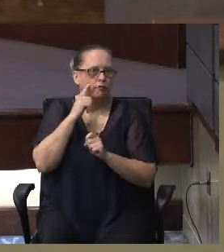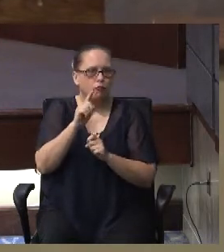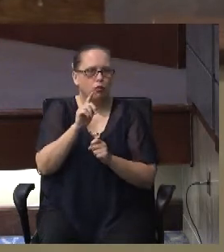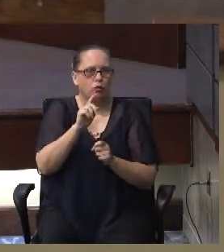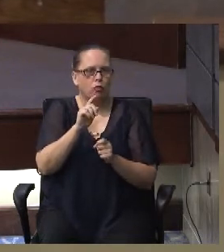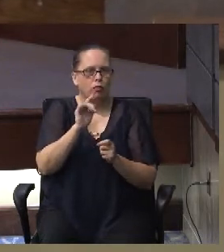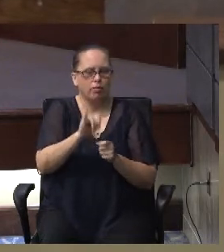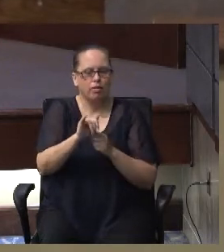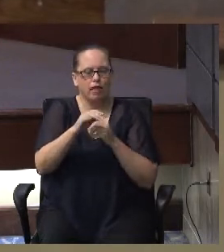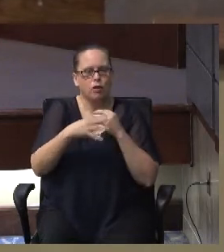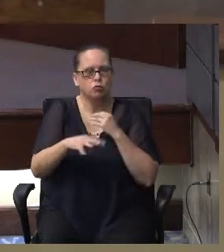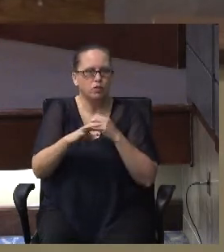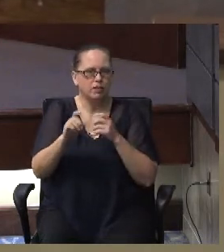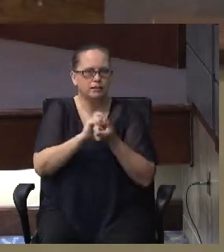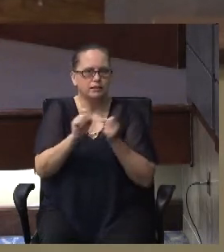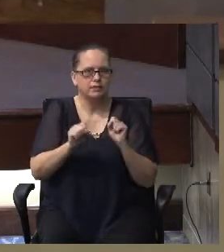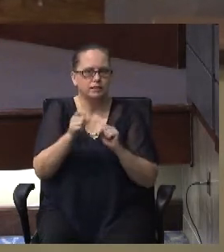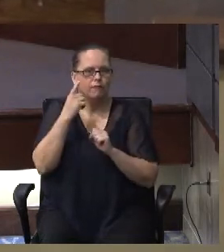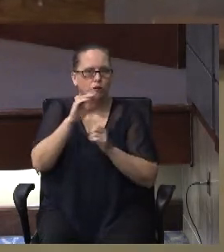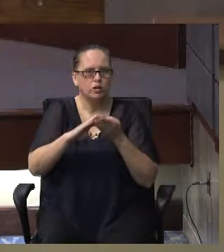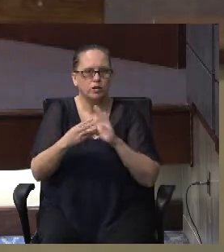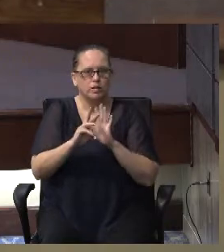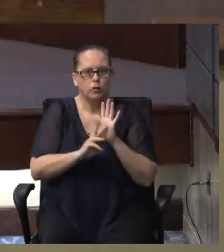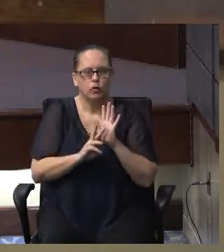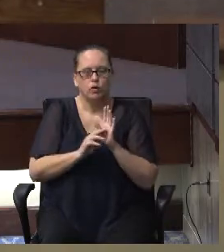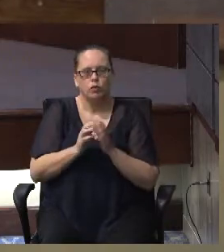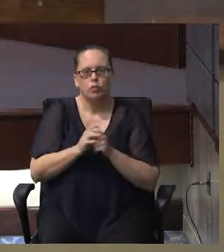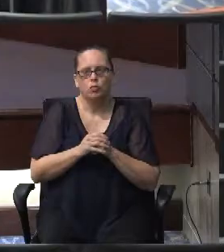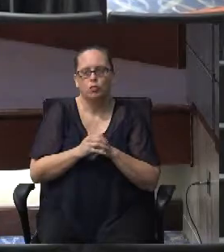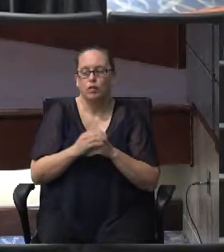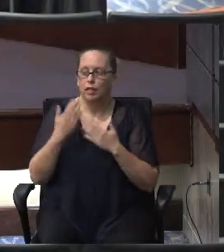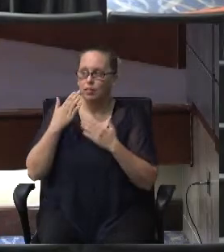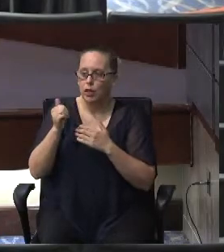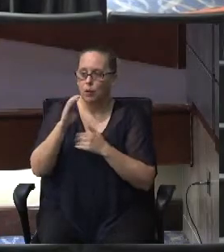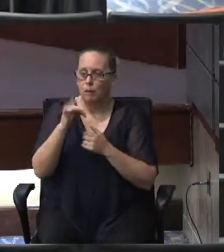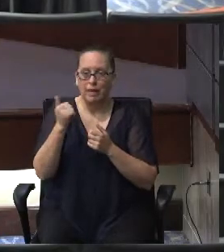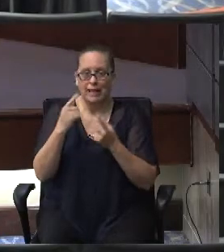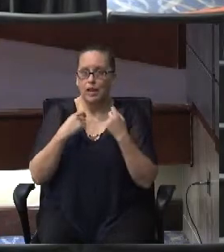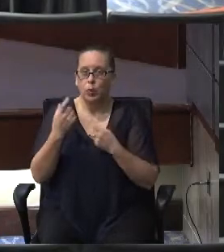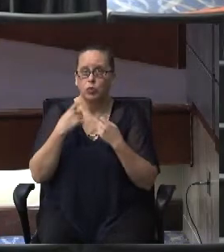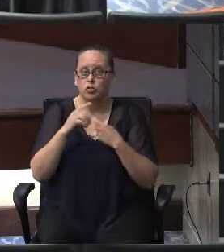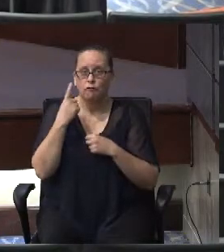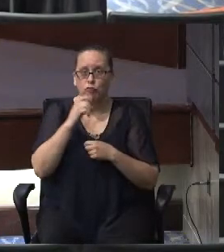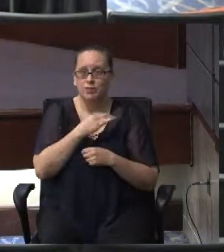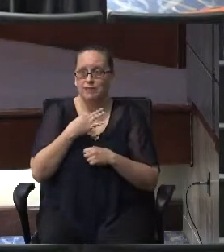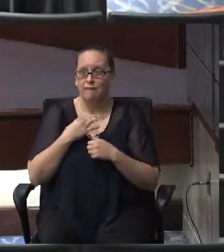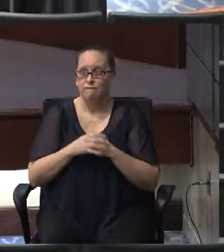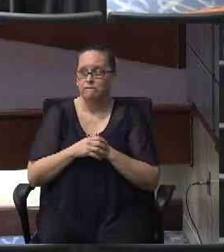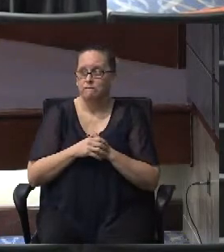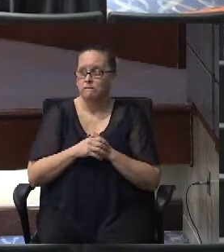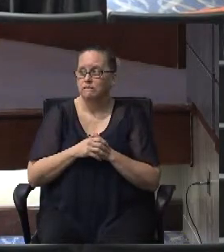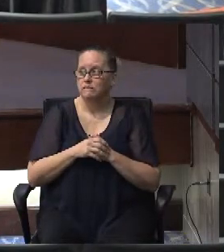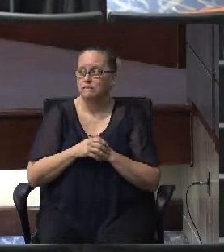utility system in the City of Waco. Hey, Amy, are there any questions for staff on this item?